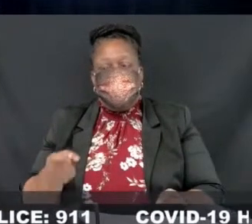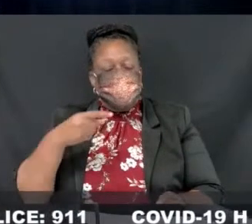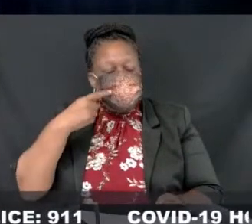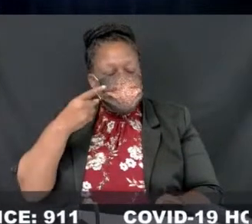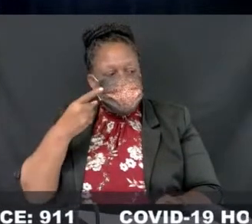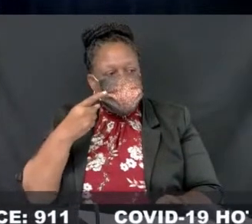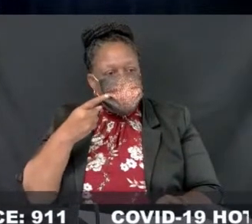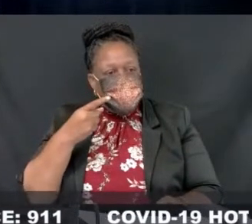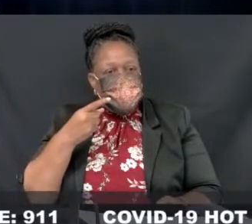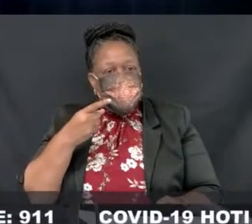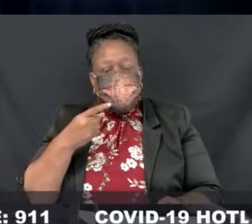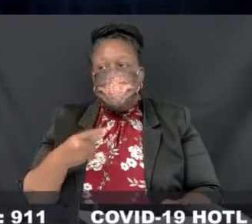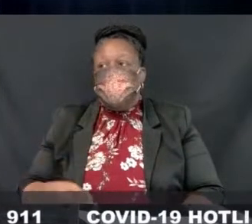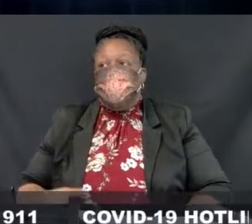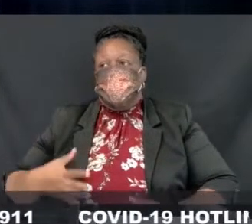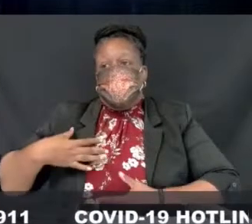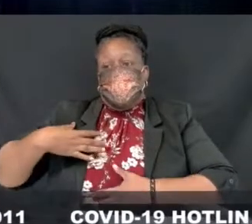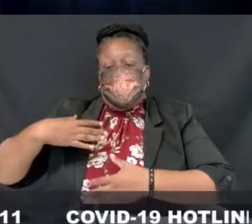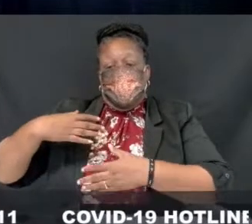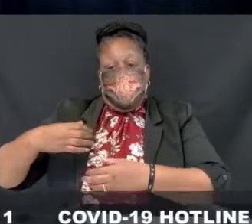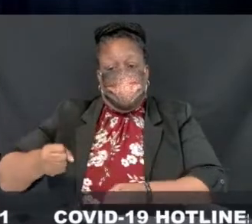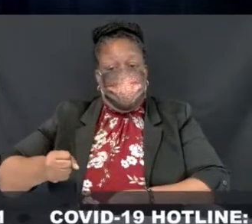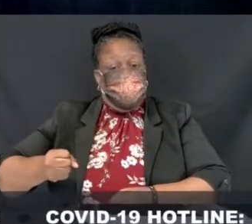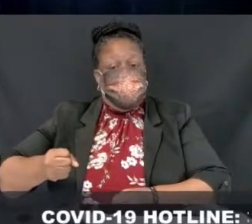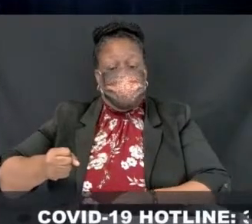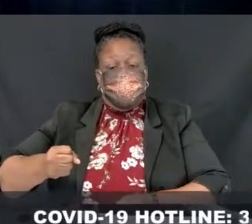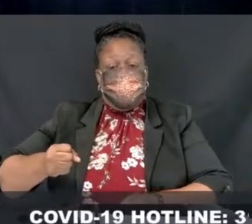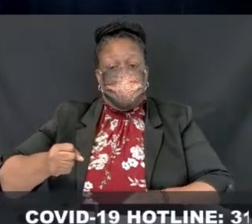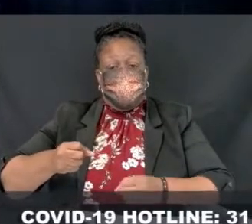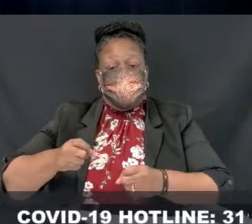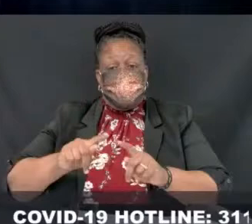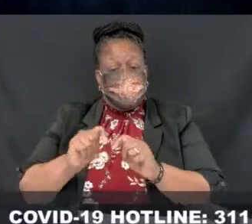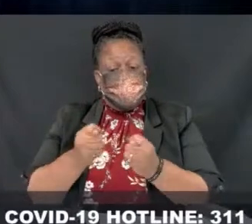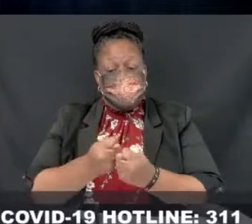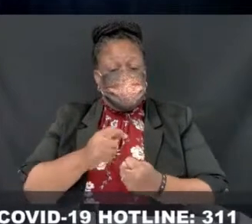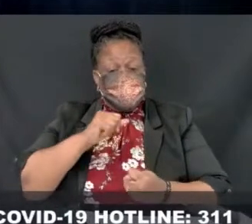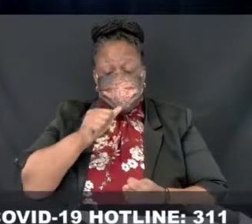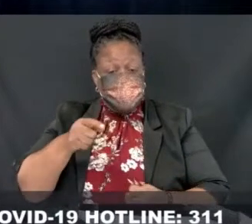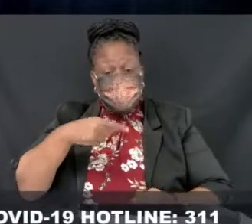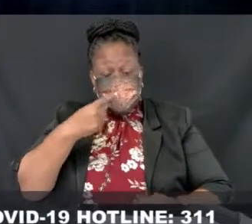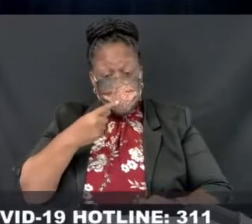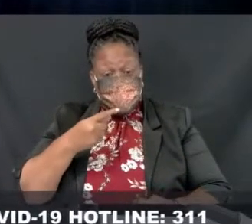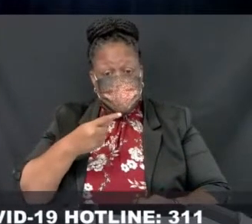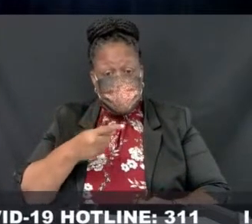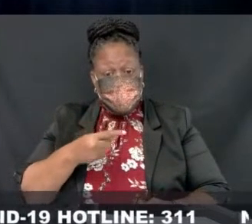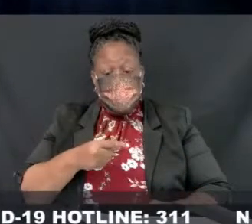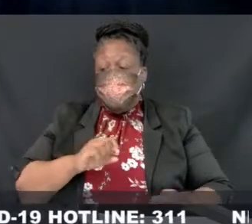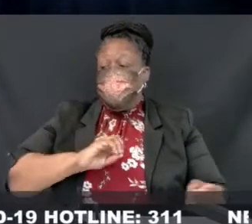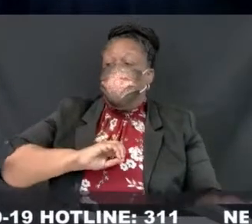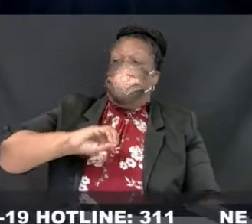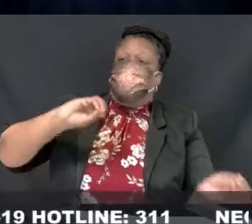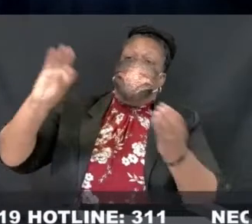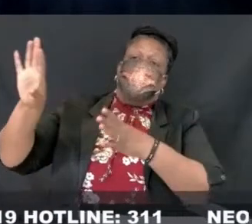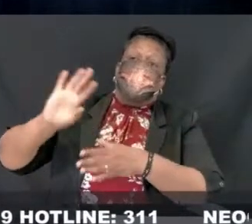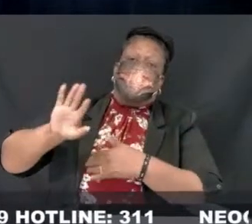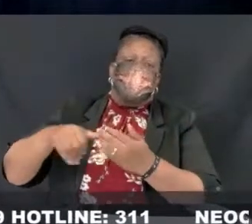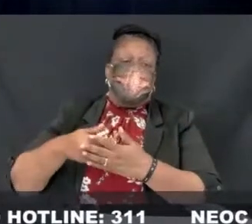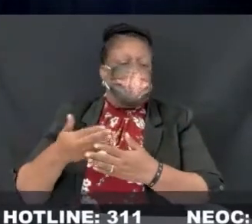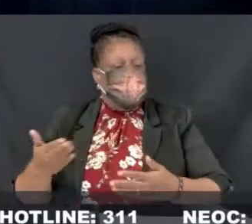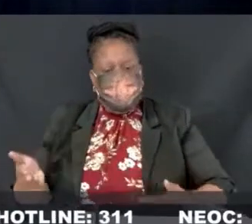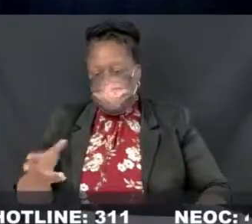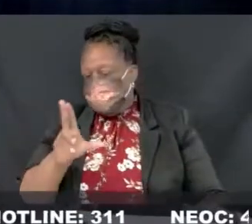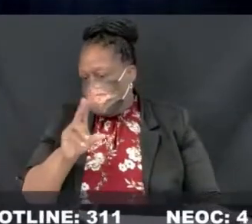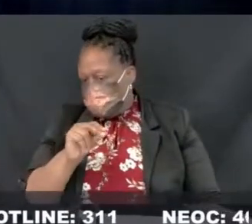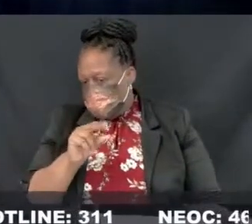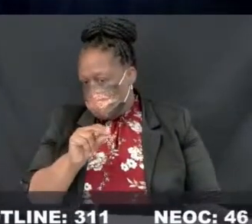authorities have not given us an all clear as yet. We are still required to be responsible and